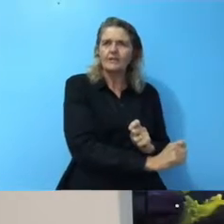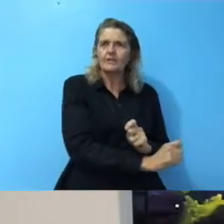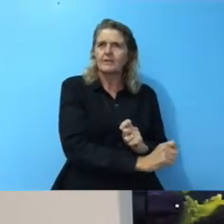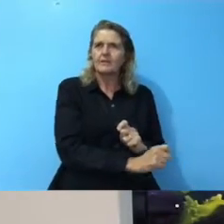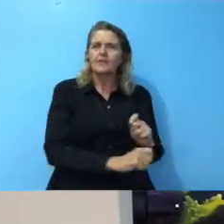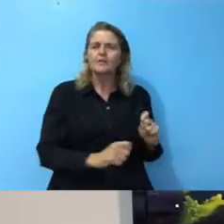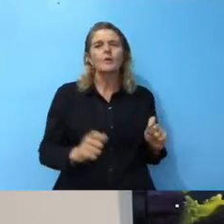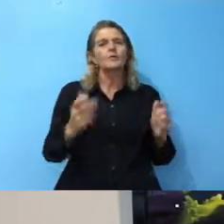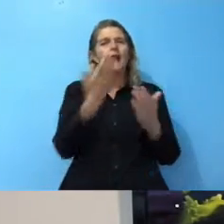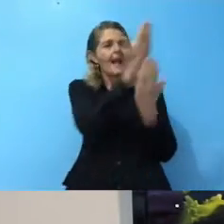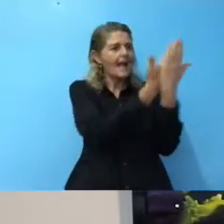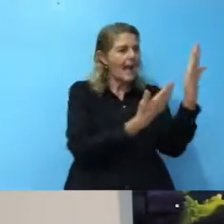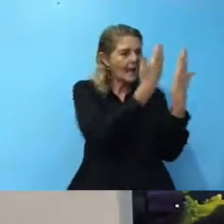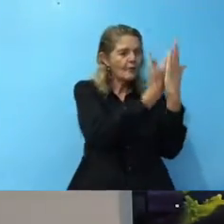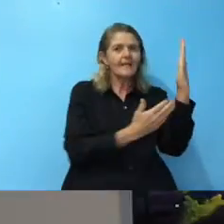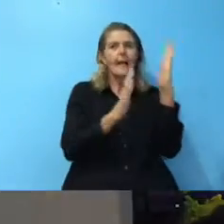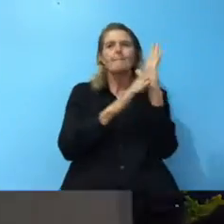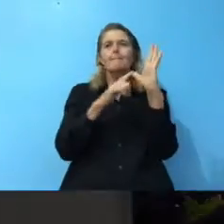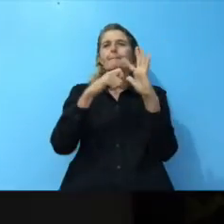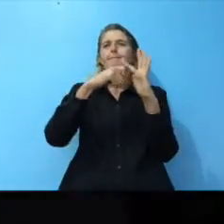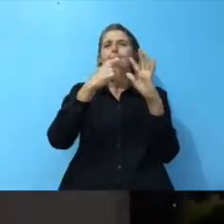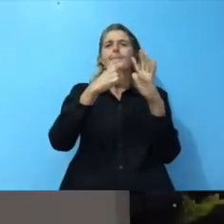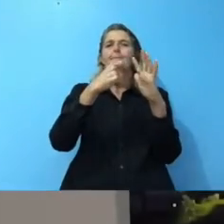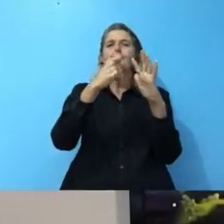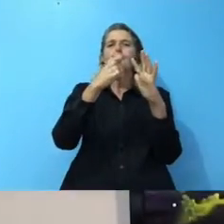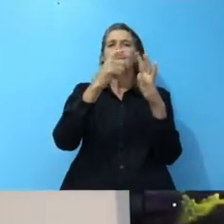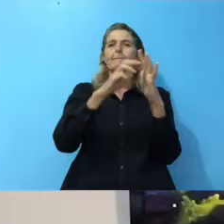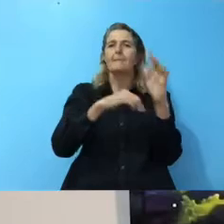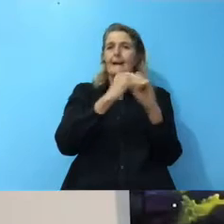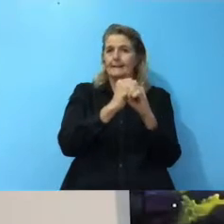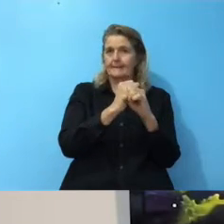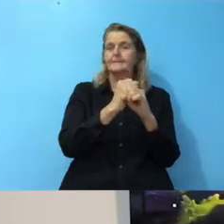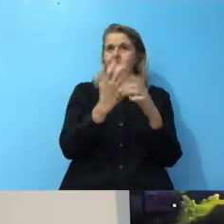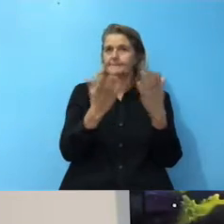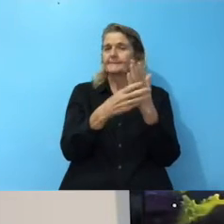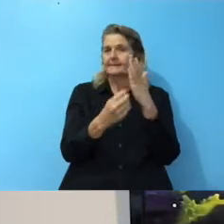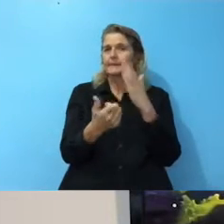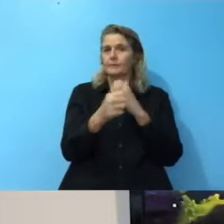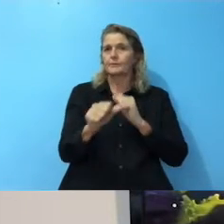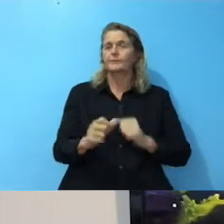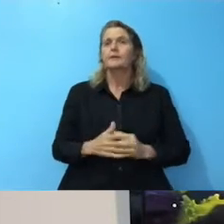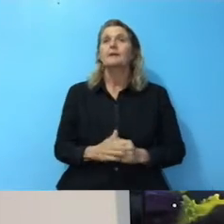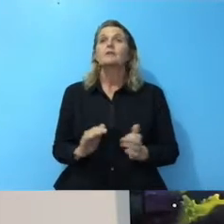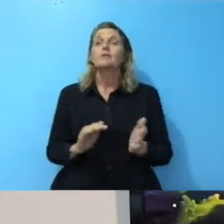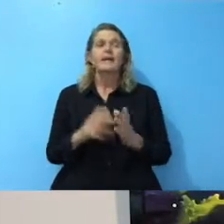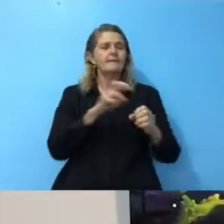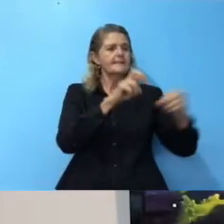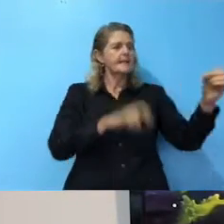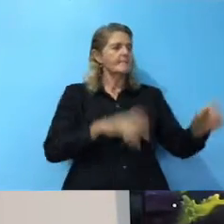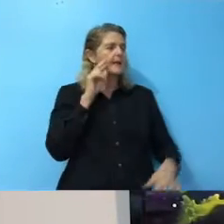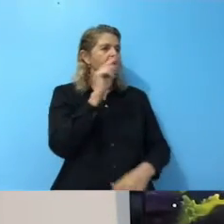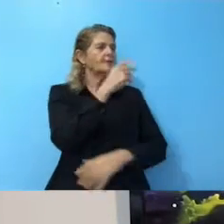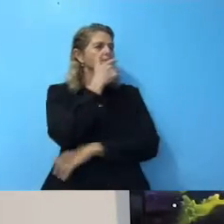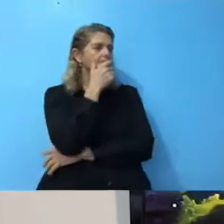techniques. I'm just going to take this over to quickly hair dry. Alright guys, so I've taken a little step back from this and had a look, and I've realised